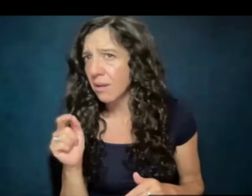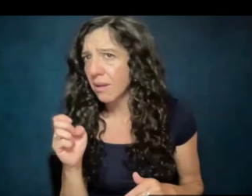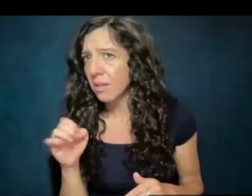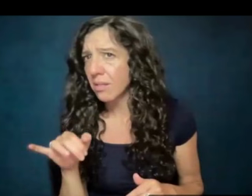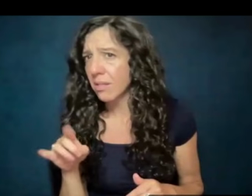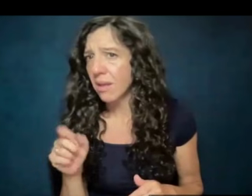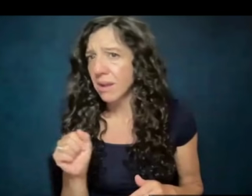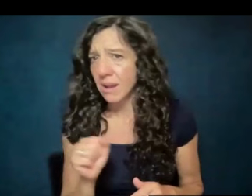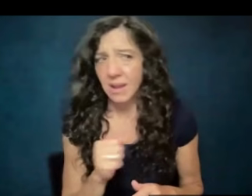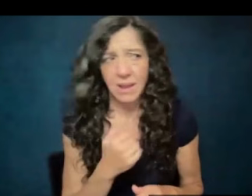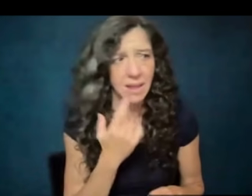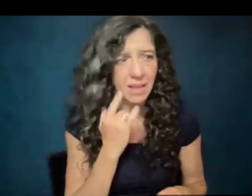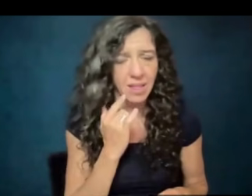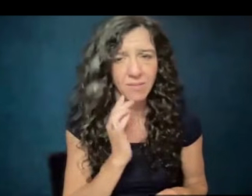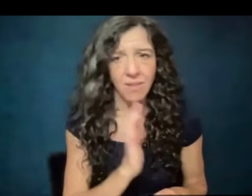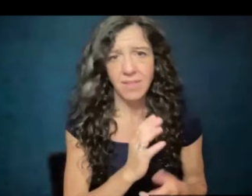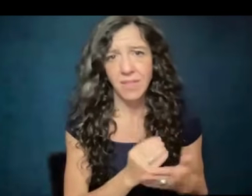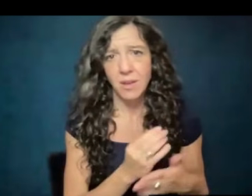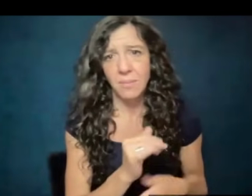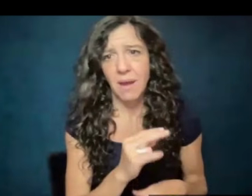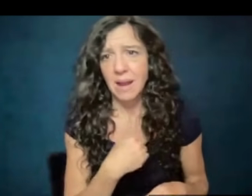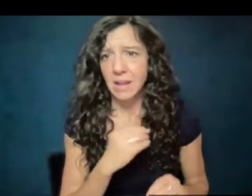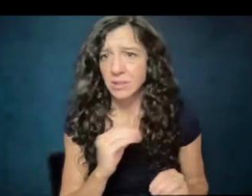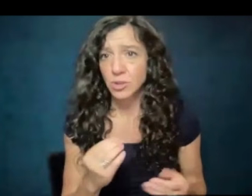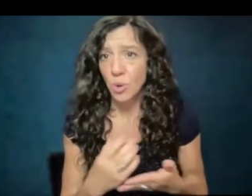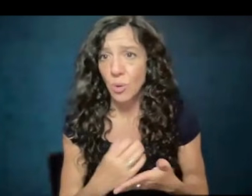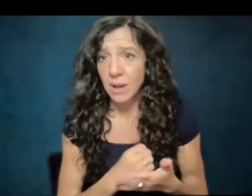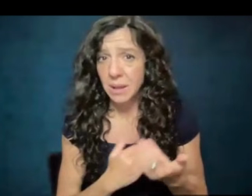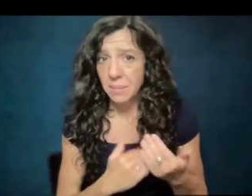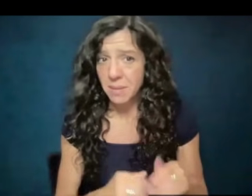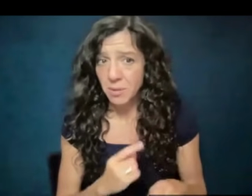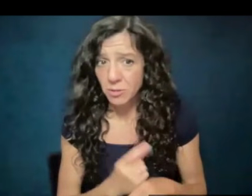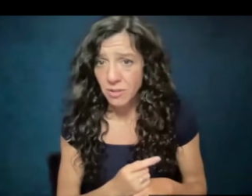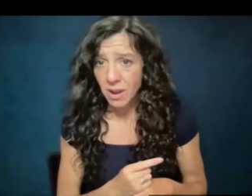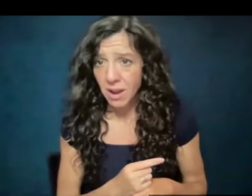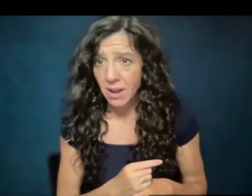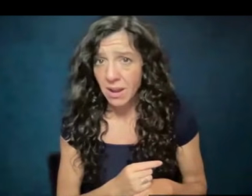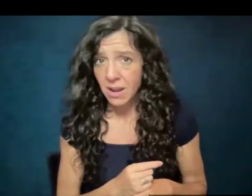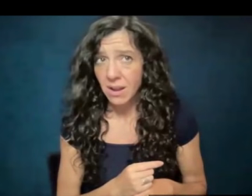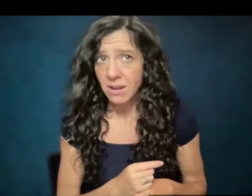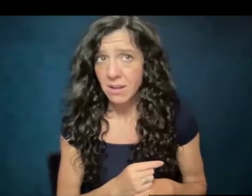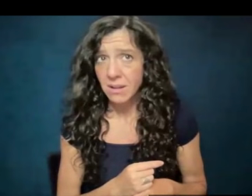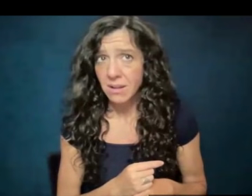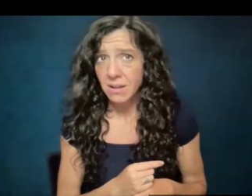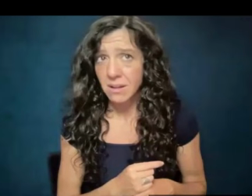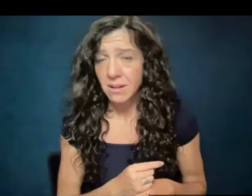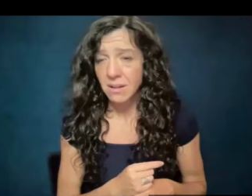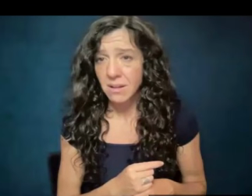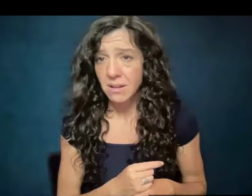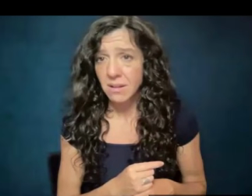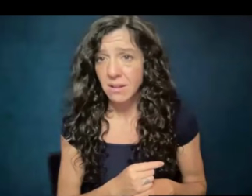California's buy-in has no income limit. You can just pay for it.